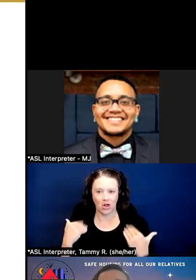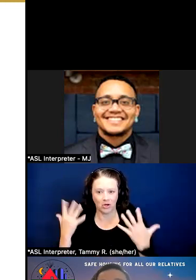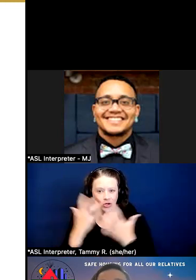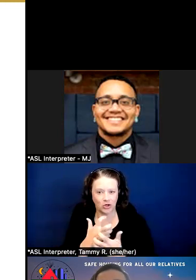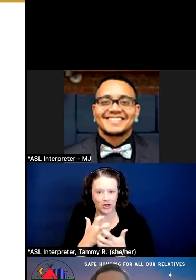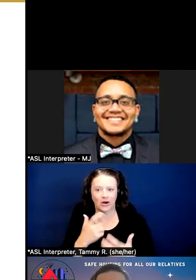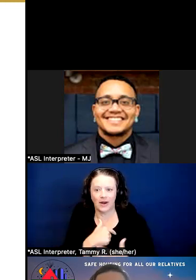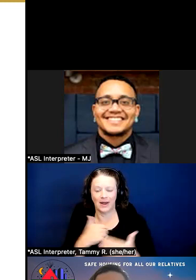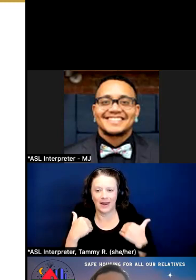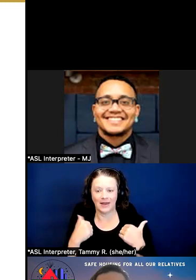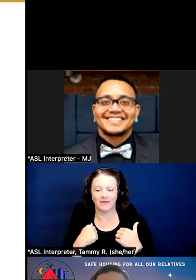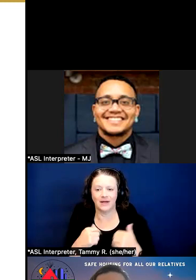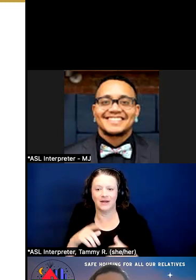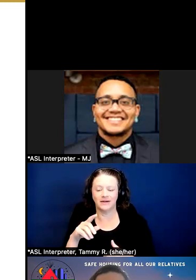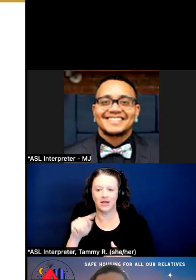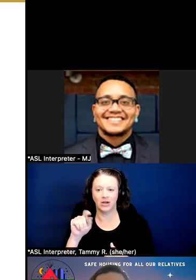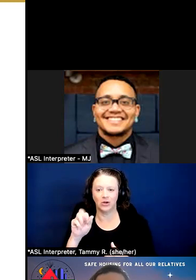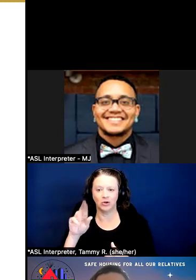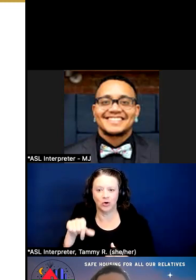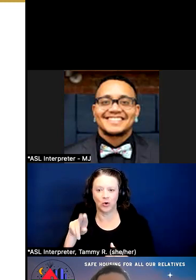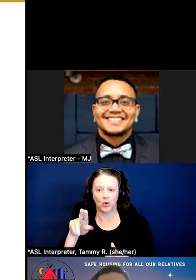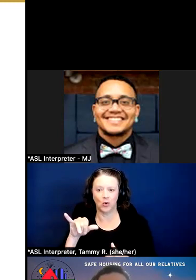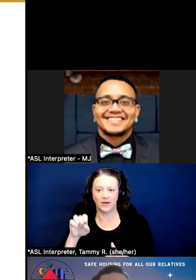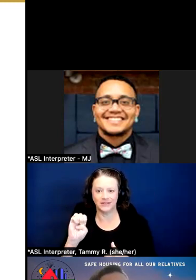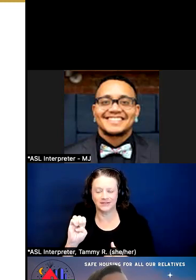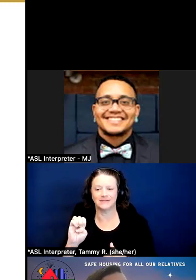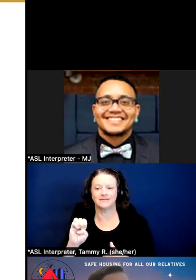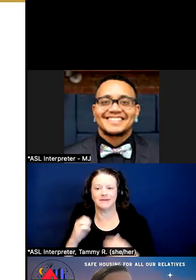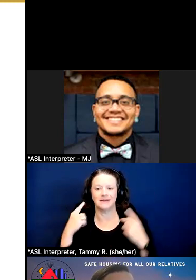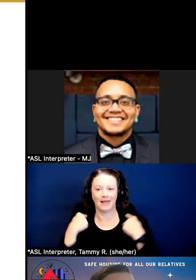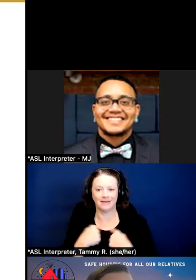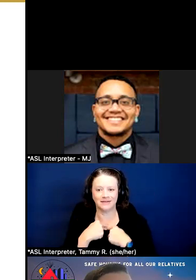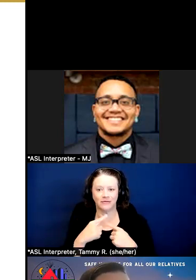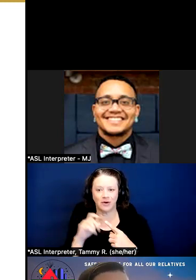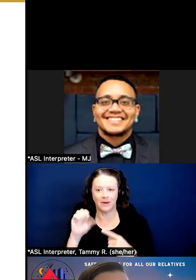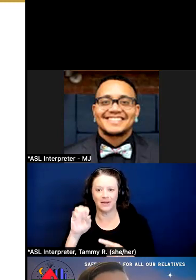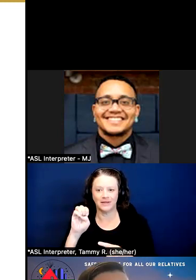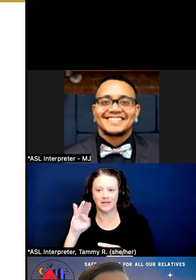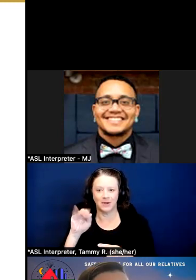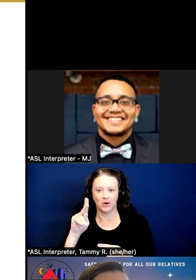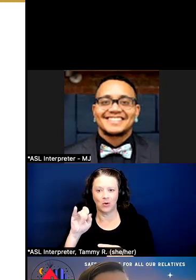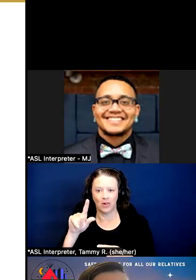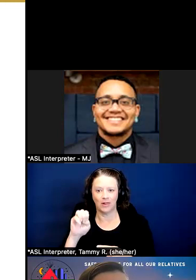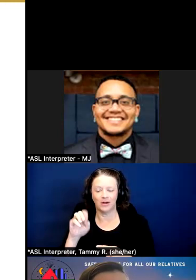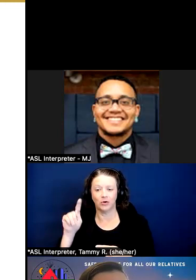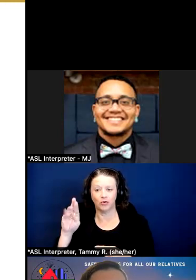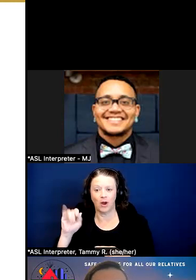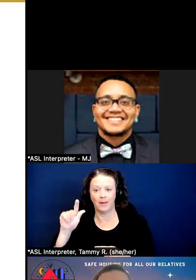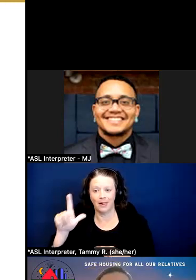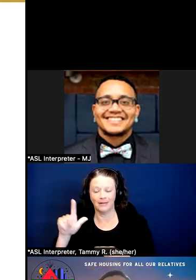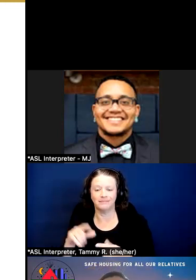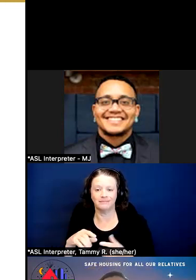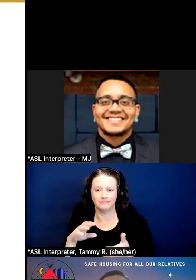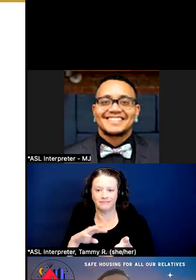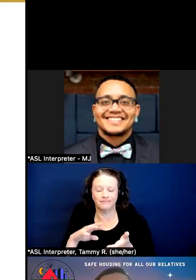have on a turquoise necklace that I got from a Seminole tribal member. And I'm also wearing my super cool DVAM earrings.